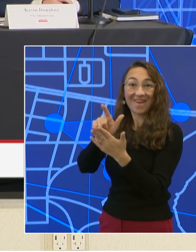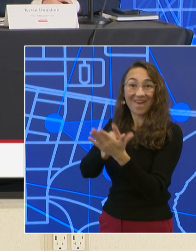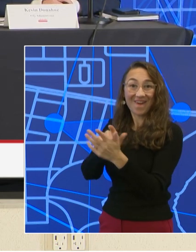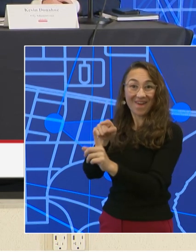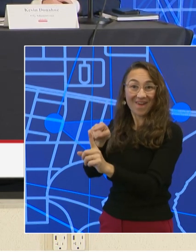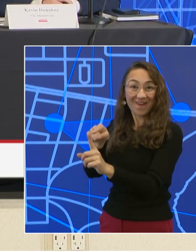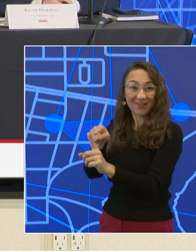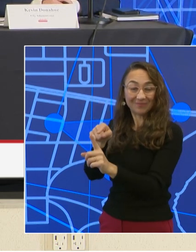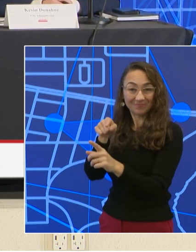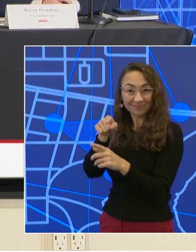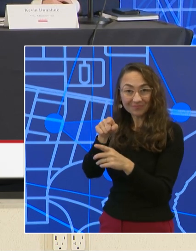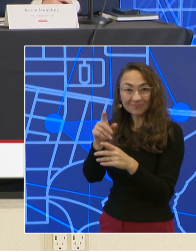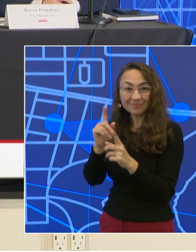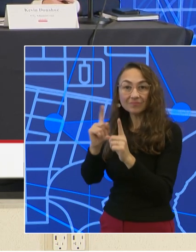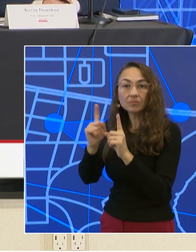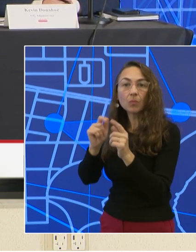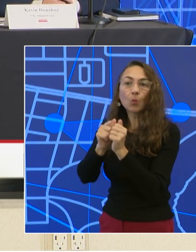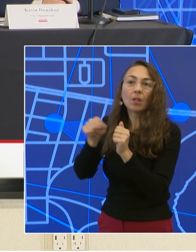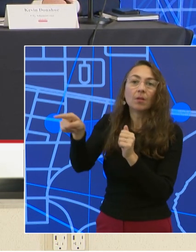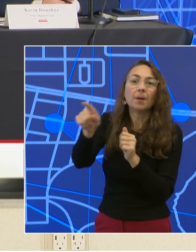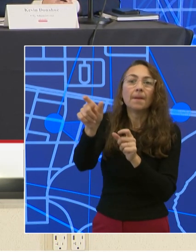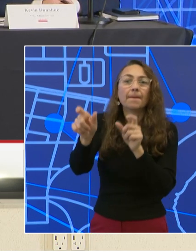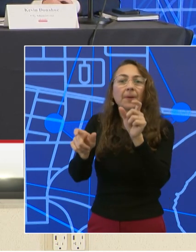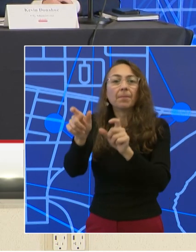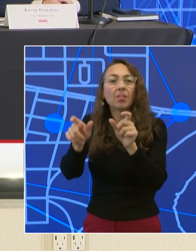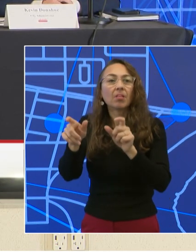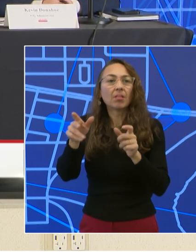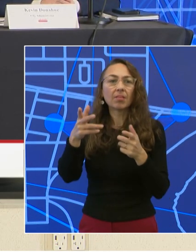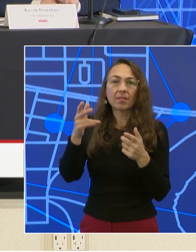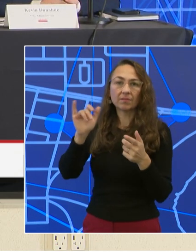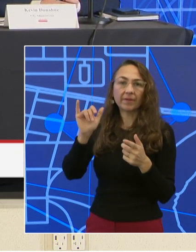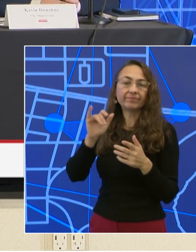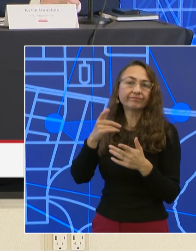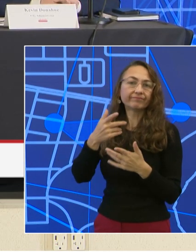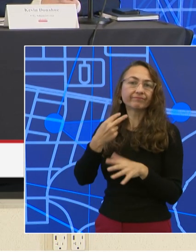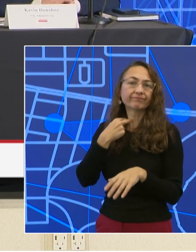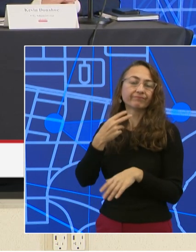these kids getting out at 21? The law should change. They should be able to be put away for